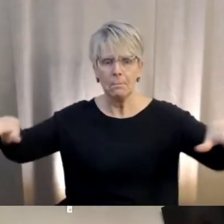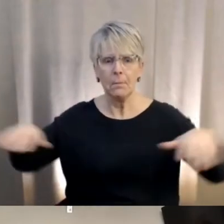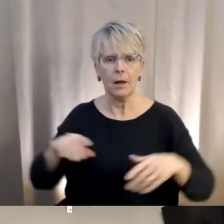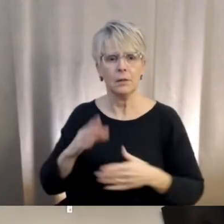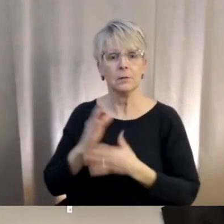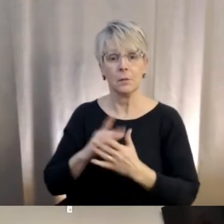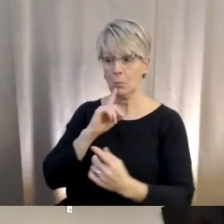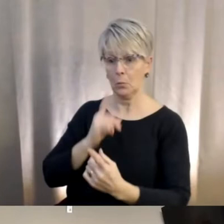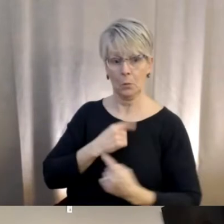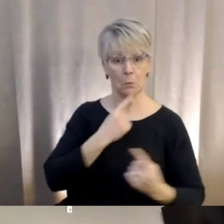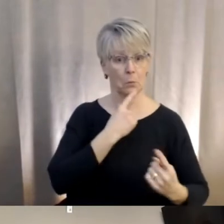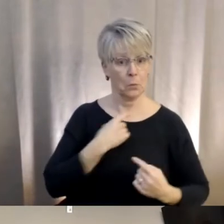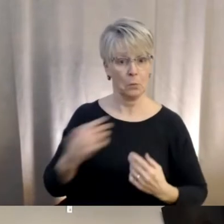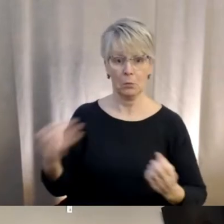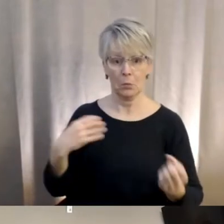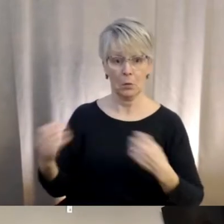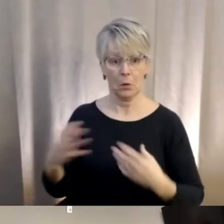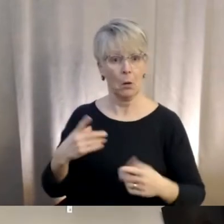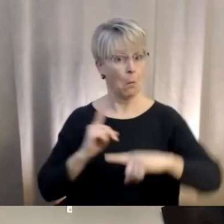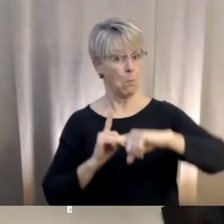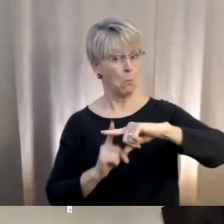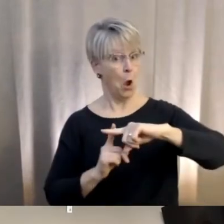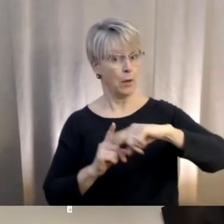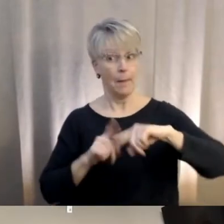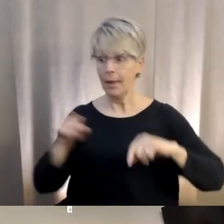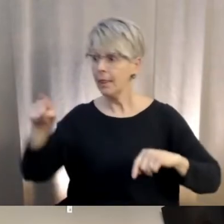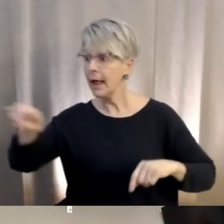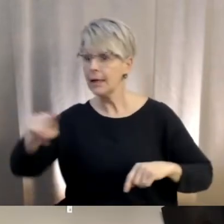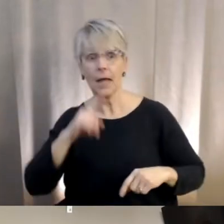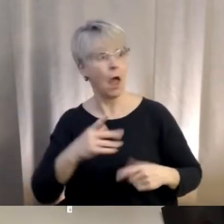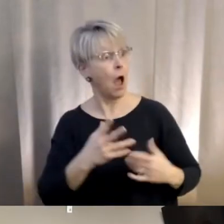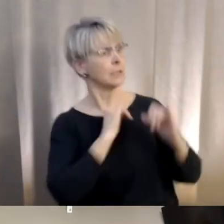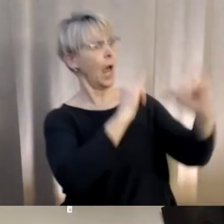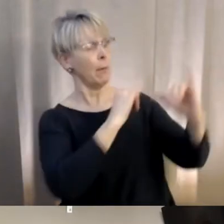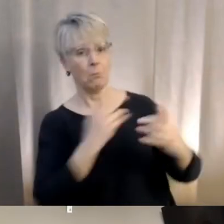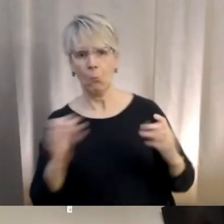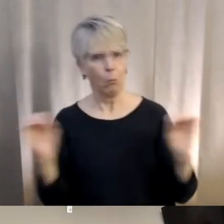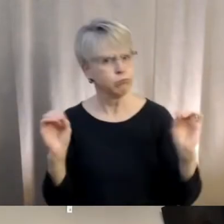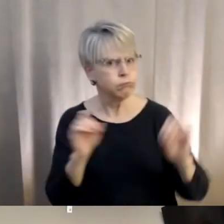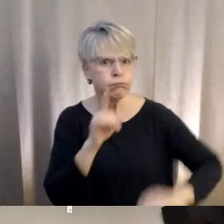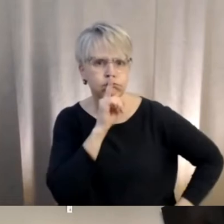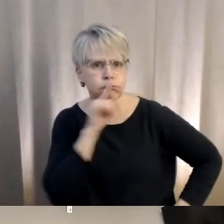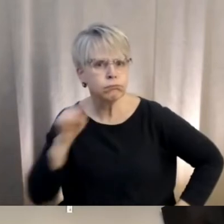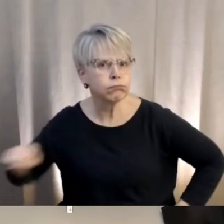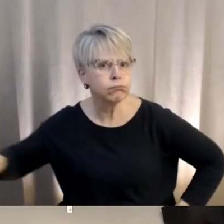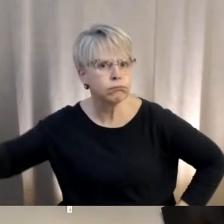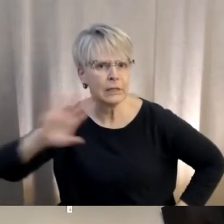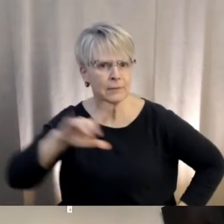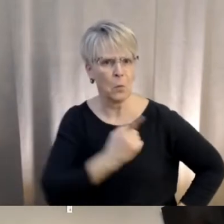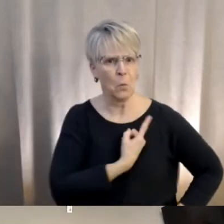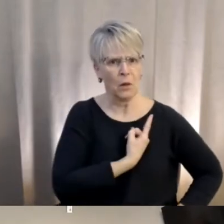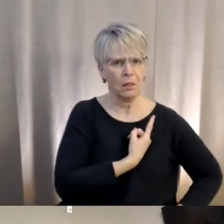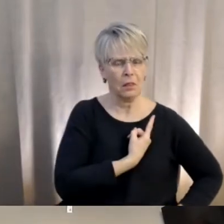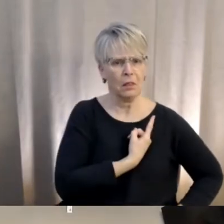few responses, and all of them have been positive, but none that have identified that, hey, we're doing that too, that we're aware of. And certainly